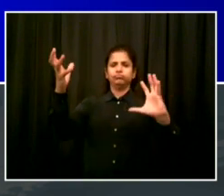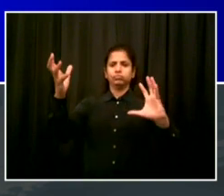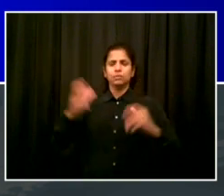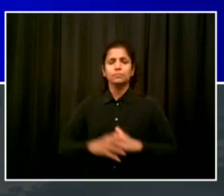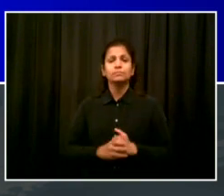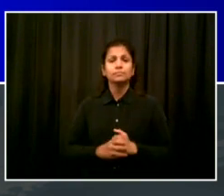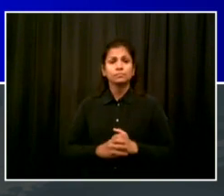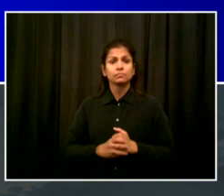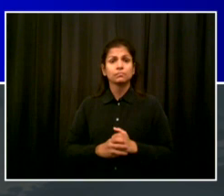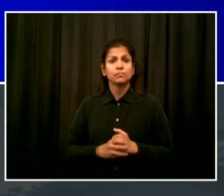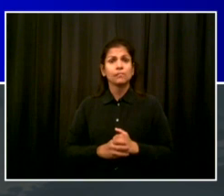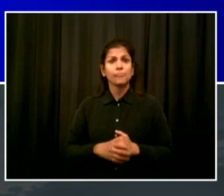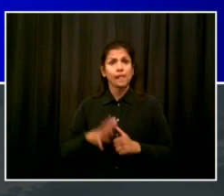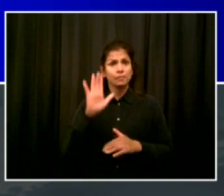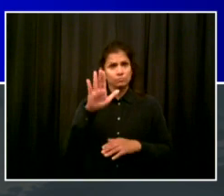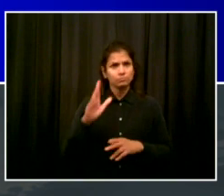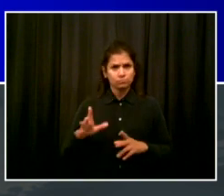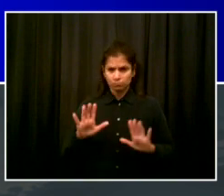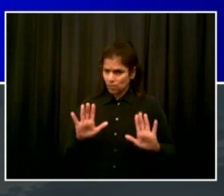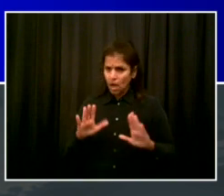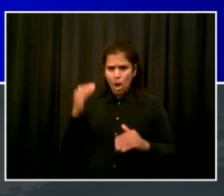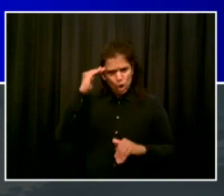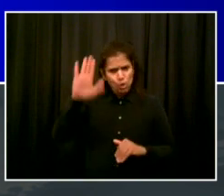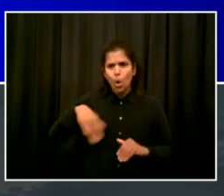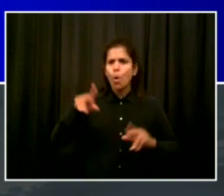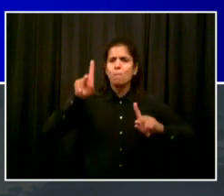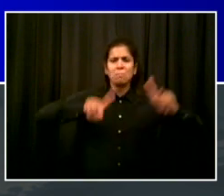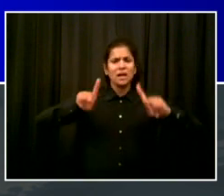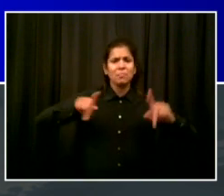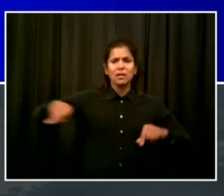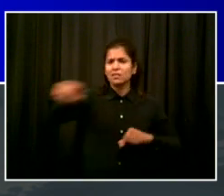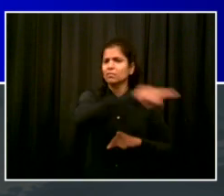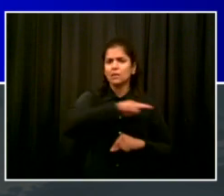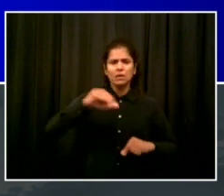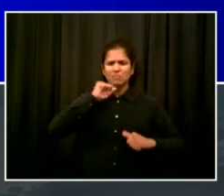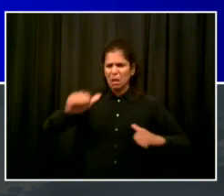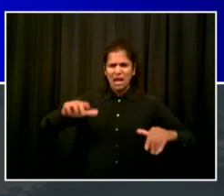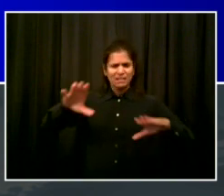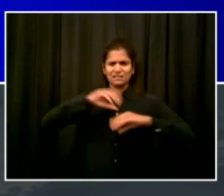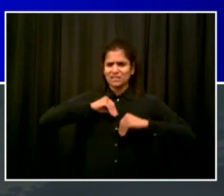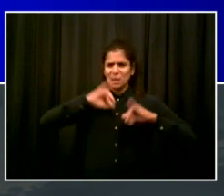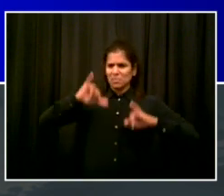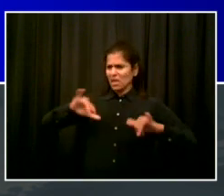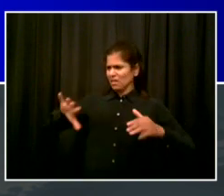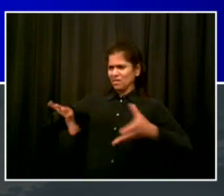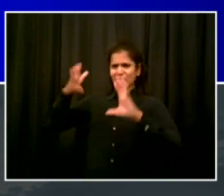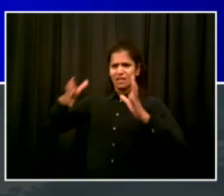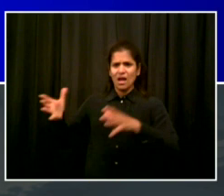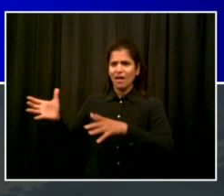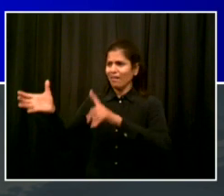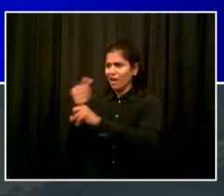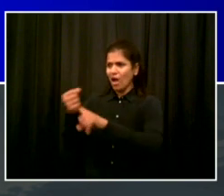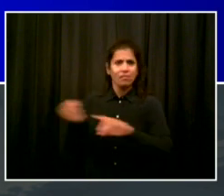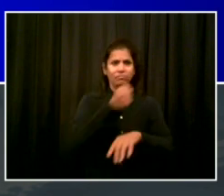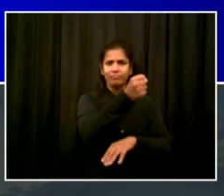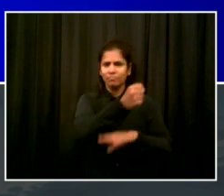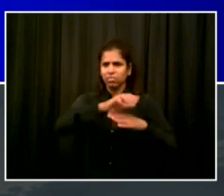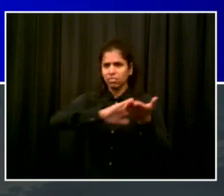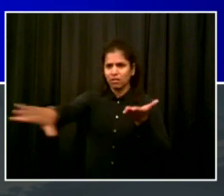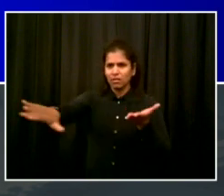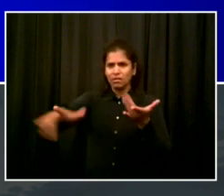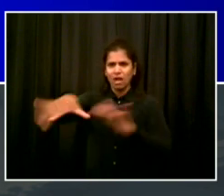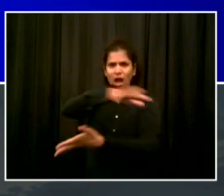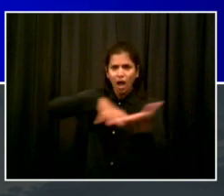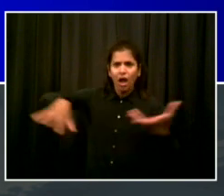to work with our police in common cause, our clergy, our civic organizations, elected officials. We depend on all of